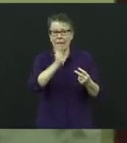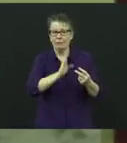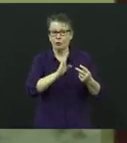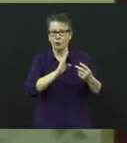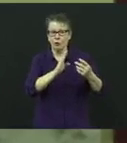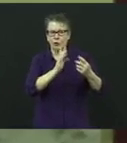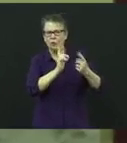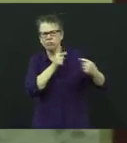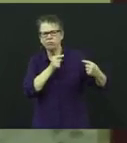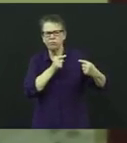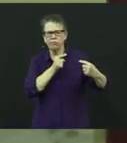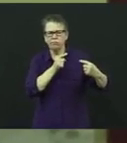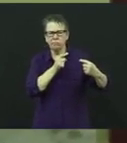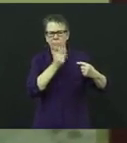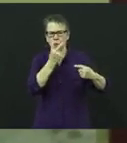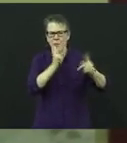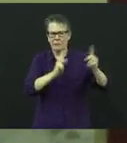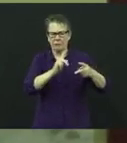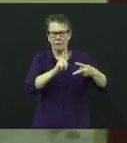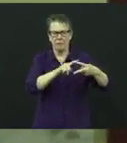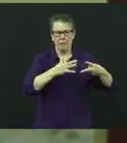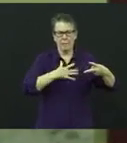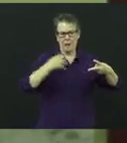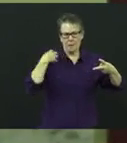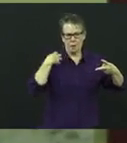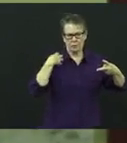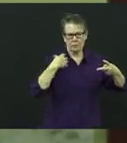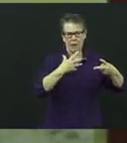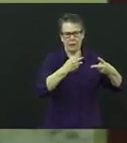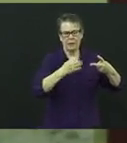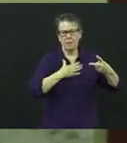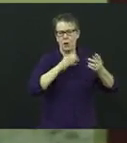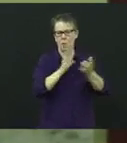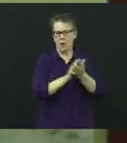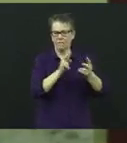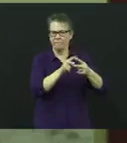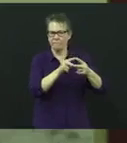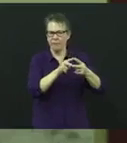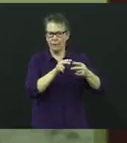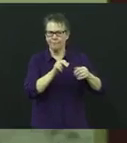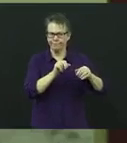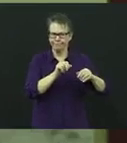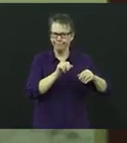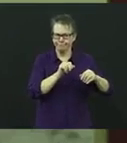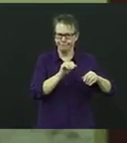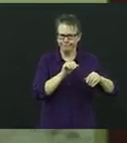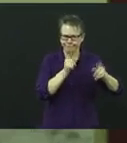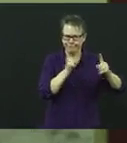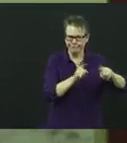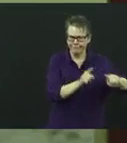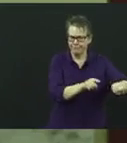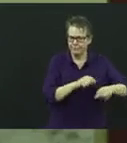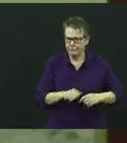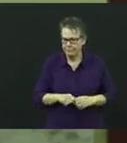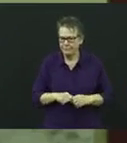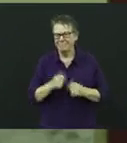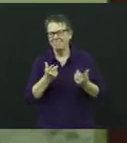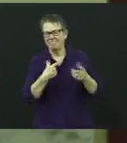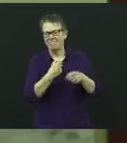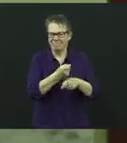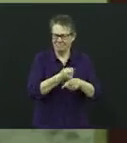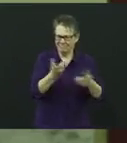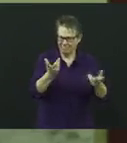testing. We know that a lot of people out there have very mild symptoms and are concerned. We know that we're in allergy season amongst other things, and it can be difficult to tell whether you